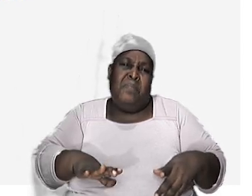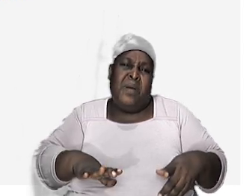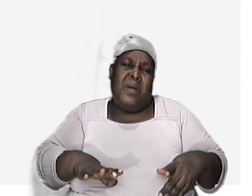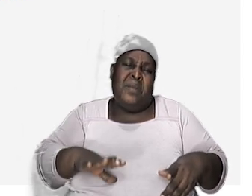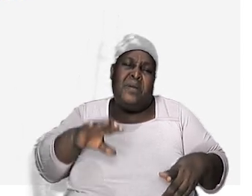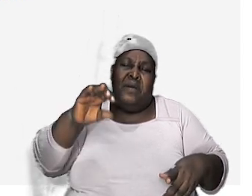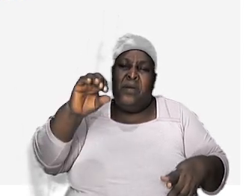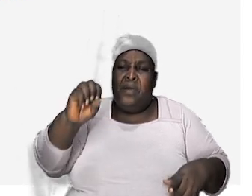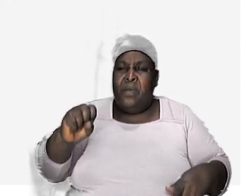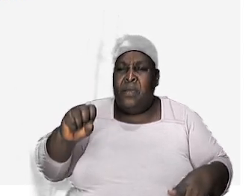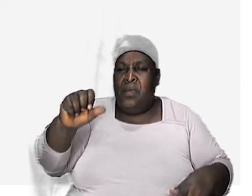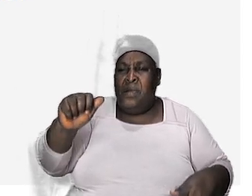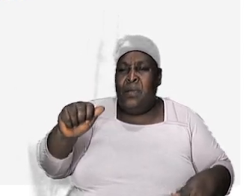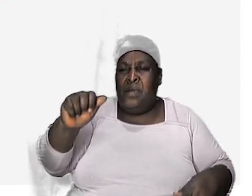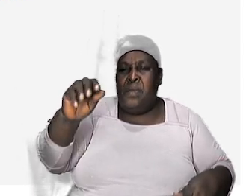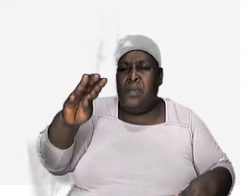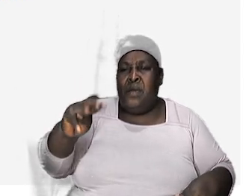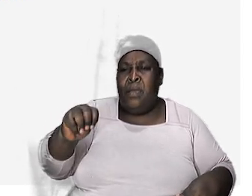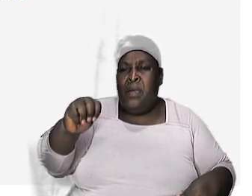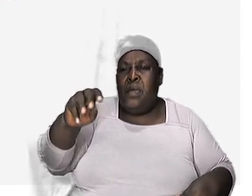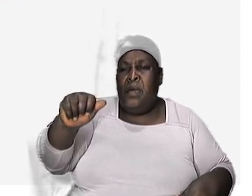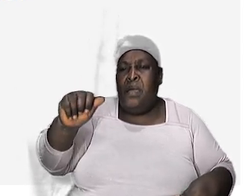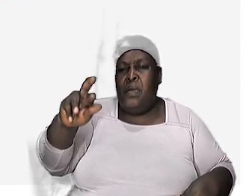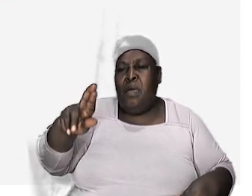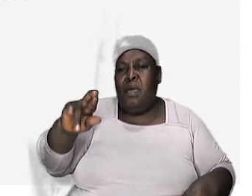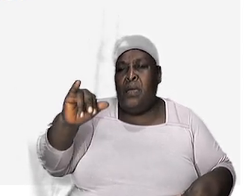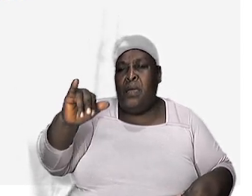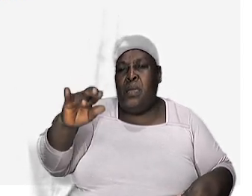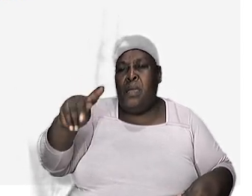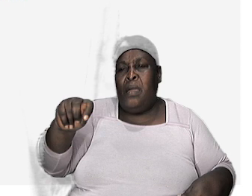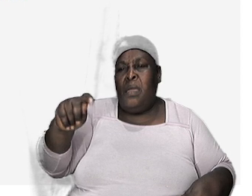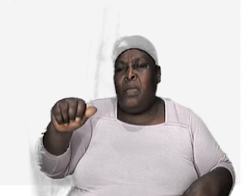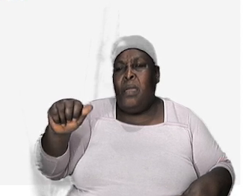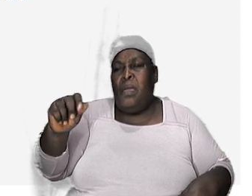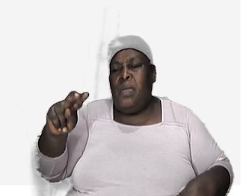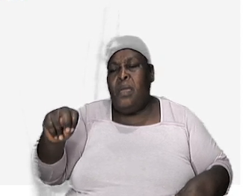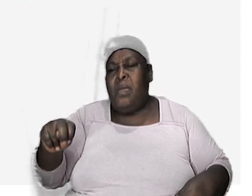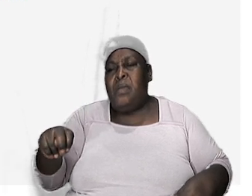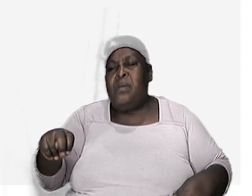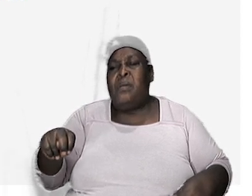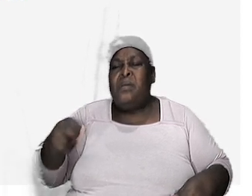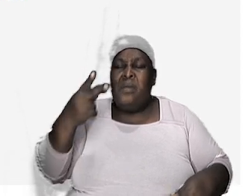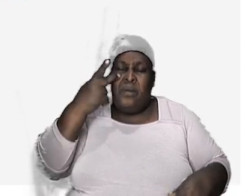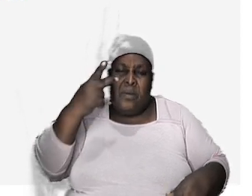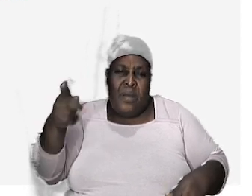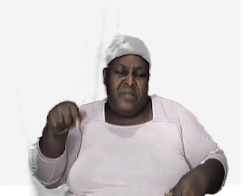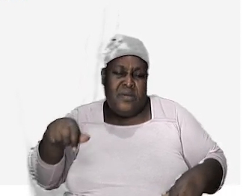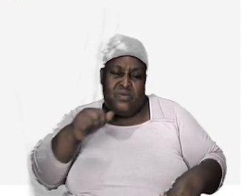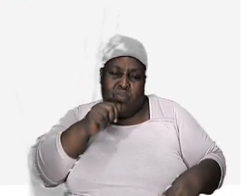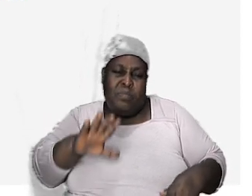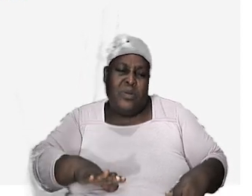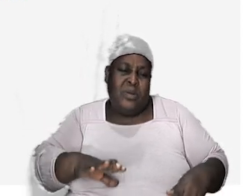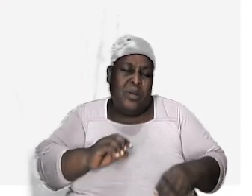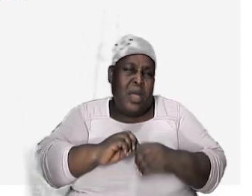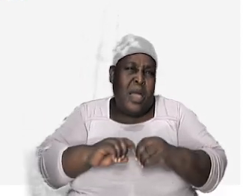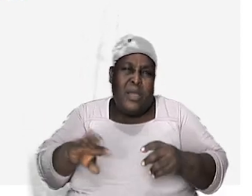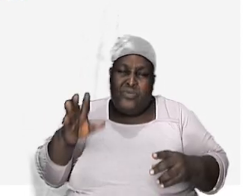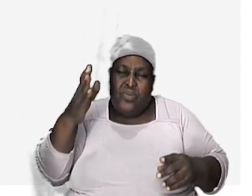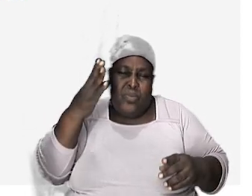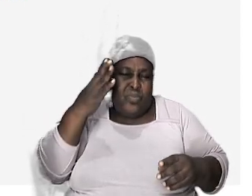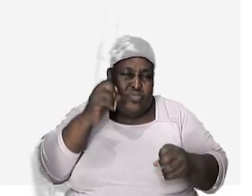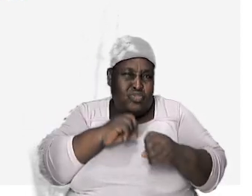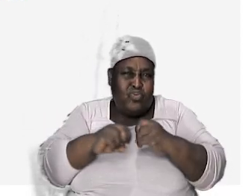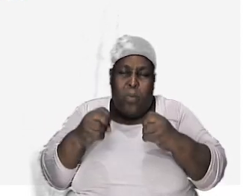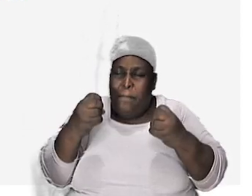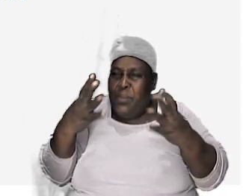in our individual lives. A lot of us look at this woman and we don't realize that there are so many things, amen,